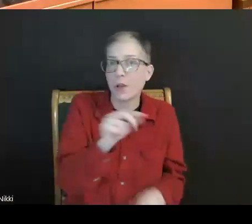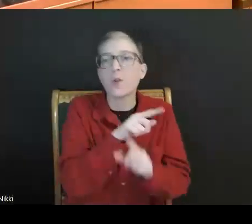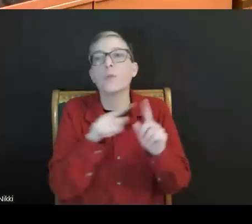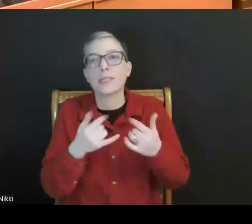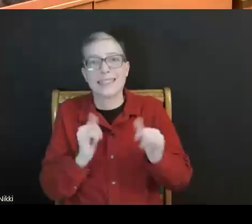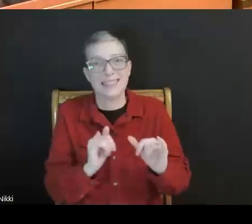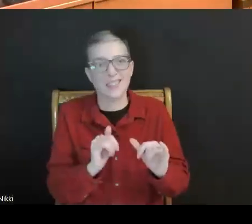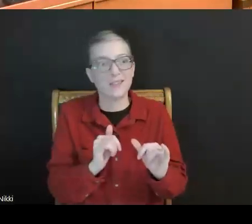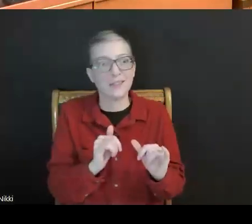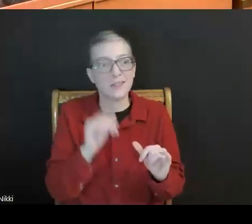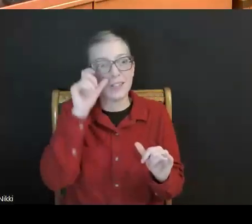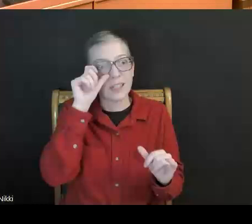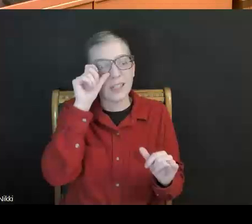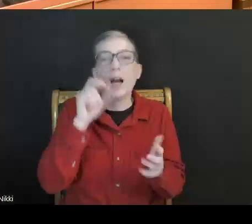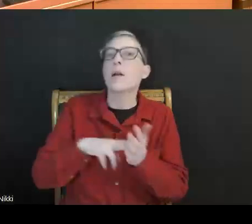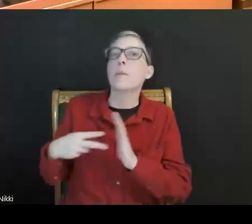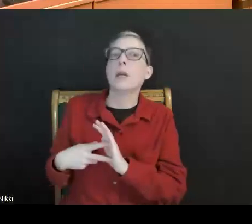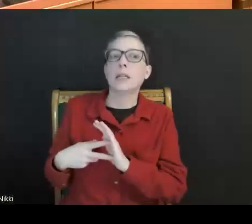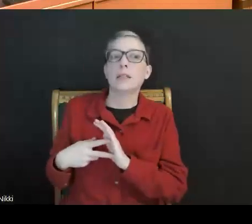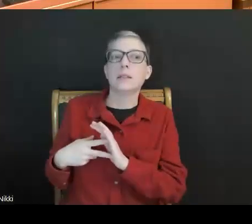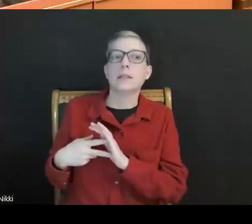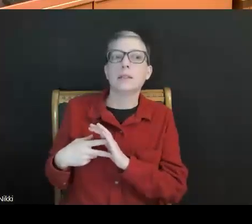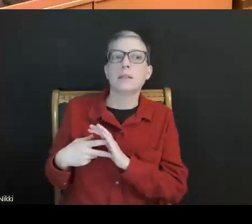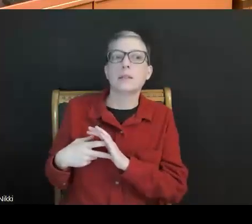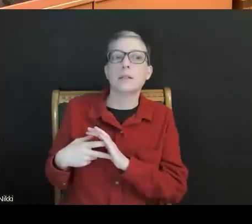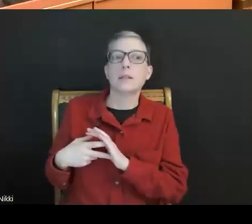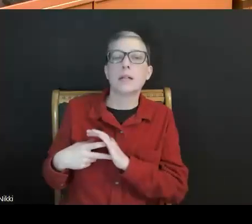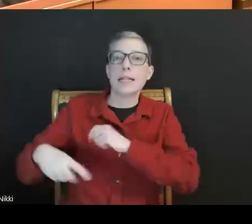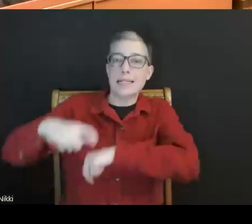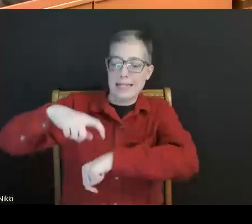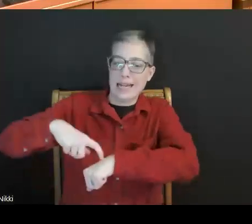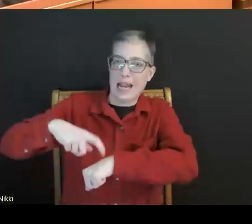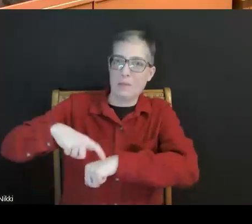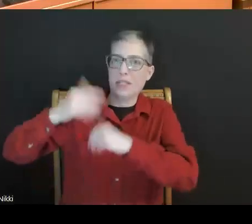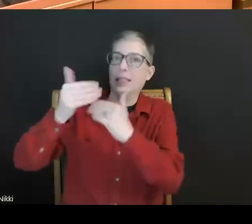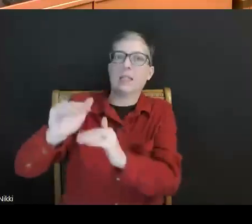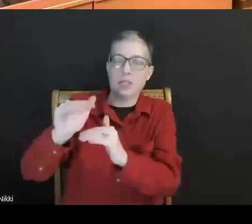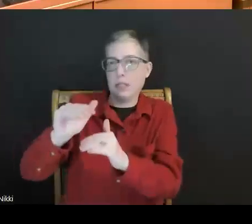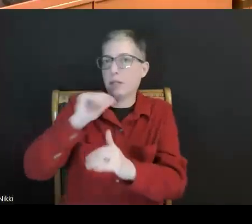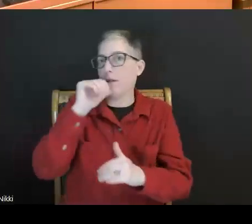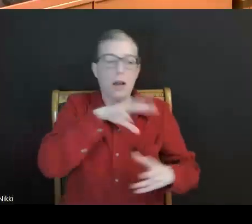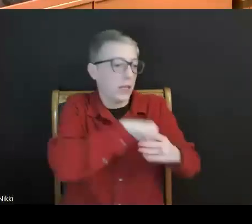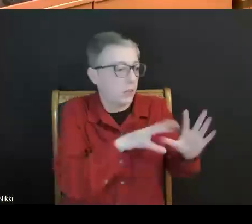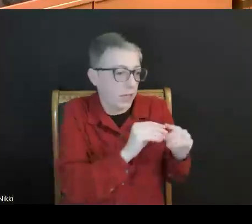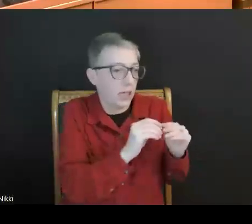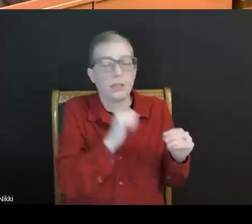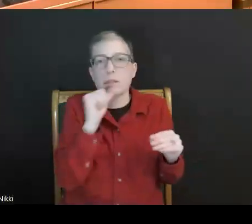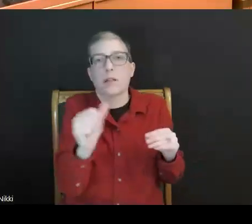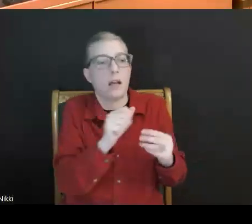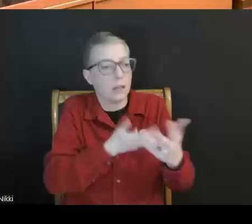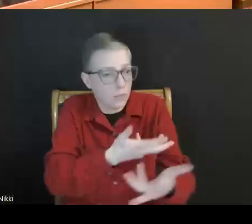limited time that is not just scheduled patient care time or treatment team meeting time.